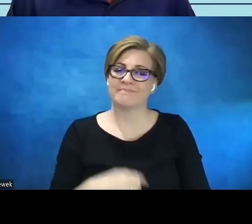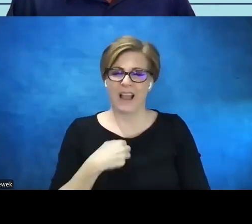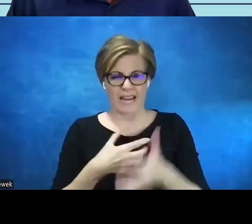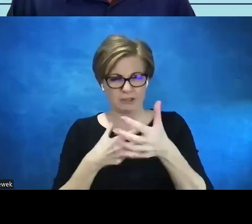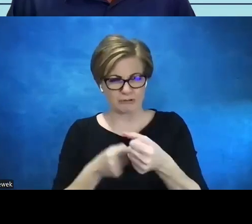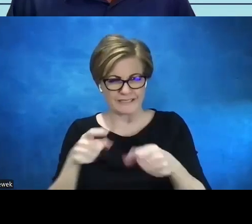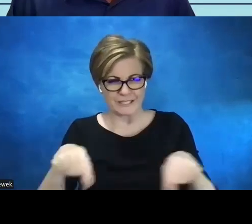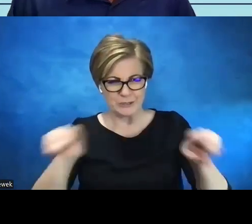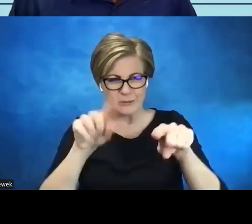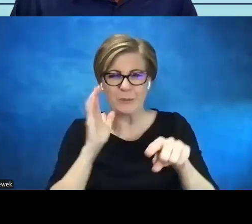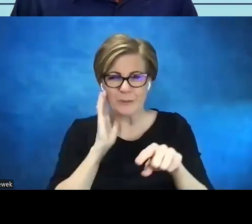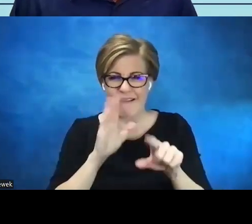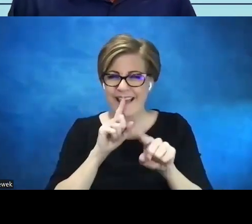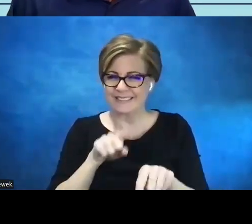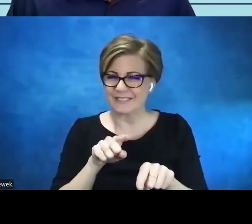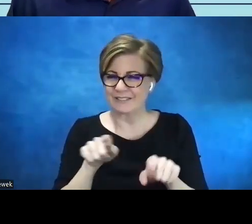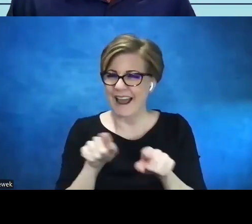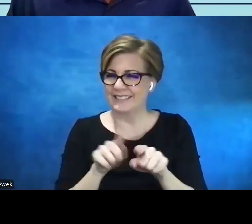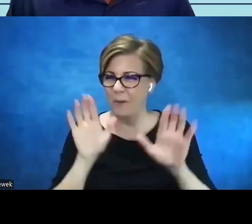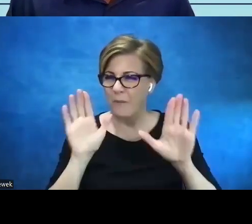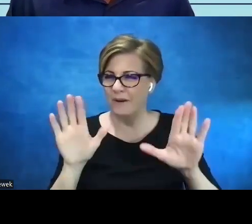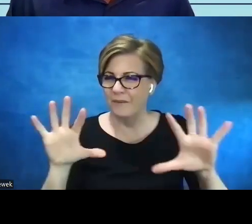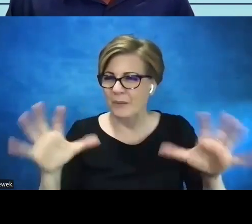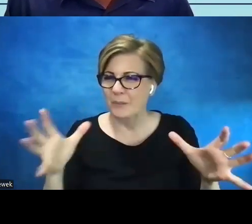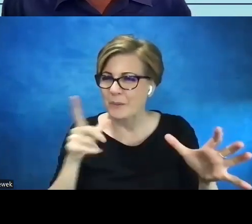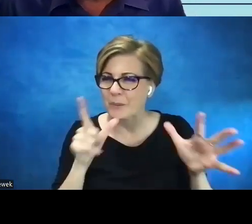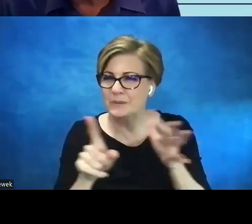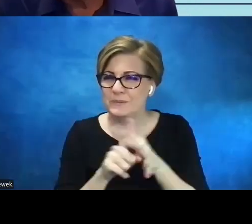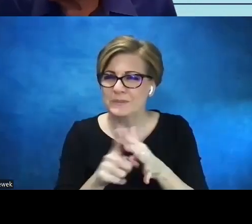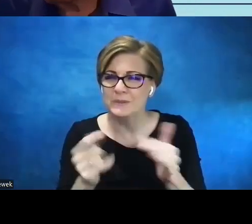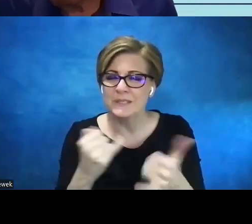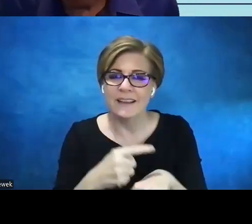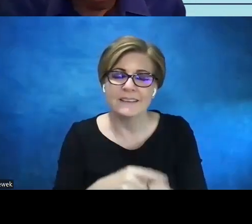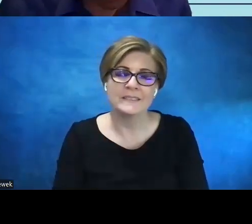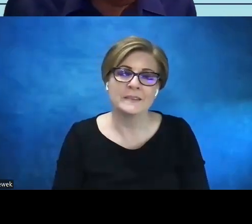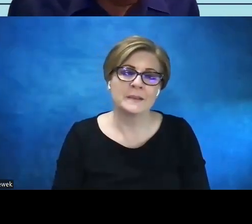going to bring this one through. So we'll give it a moment and see where we are.